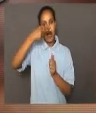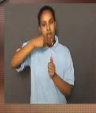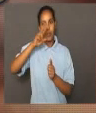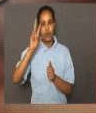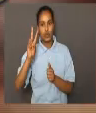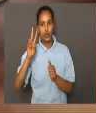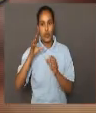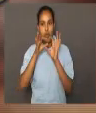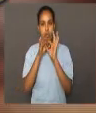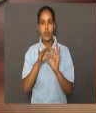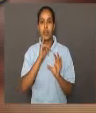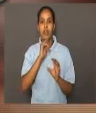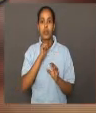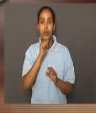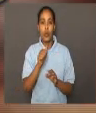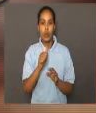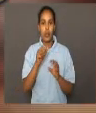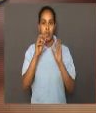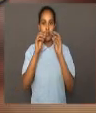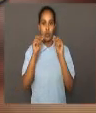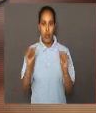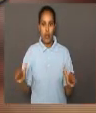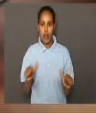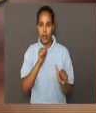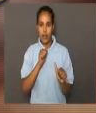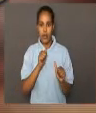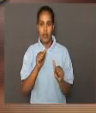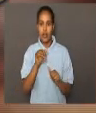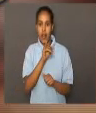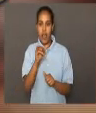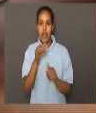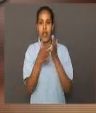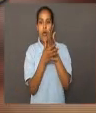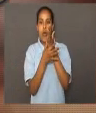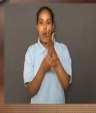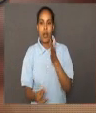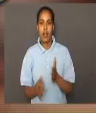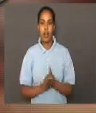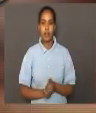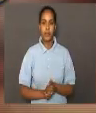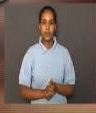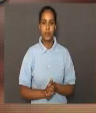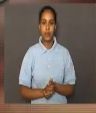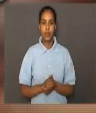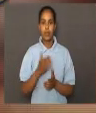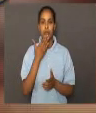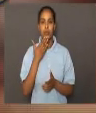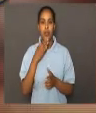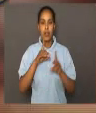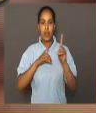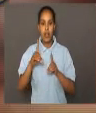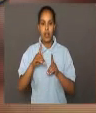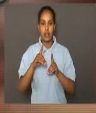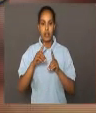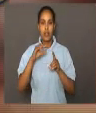bonding, is not soluble in solvents like oil. Sugar does